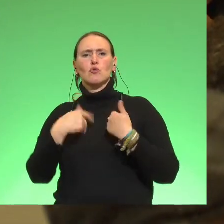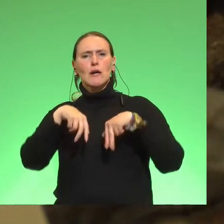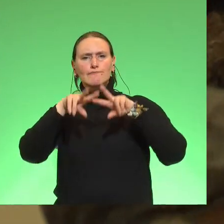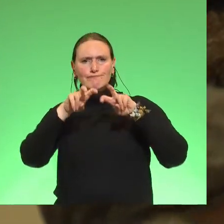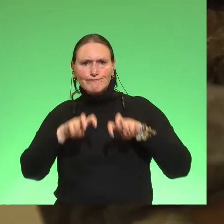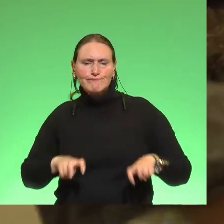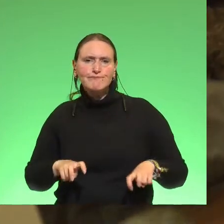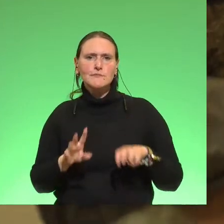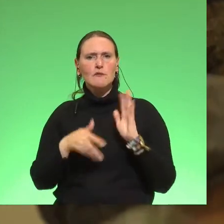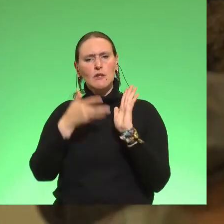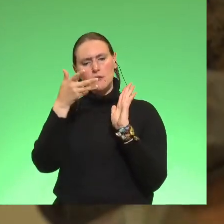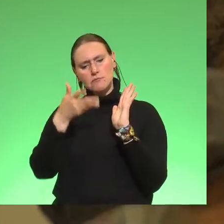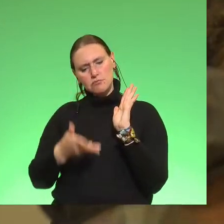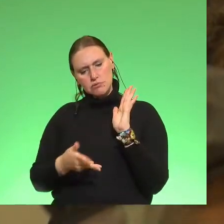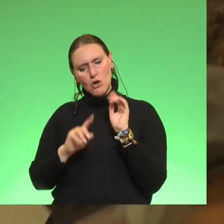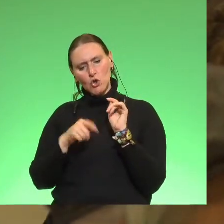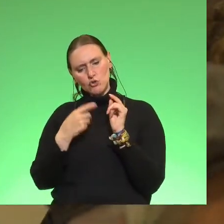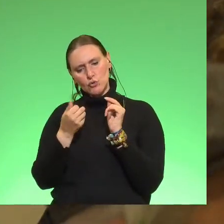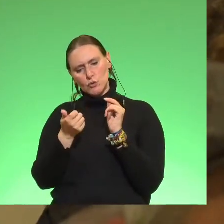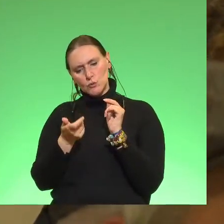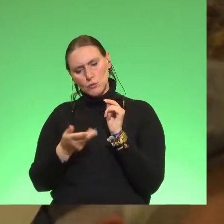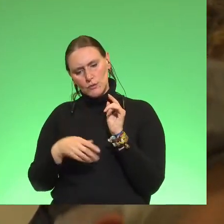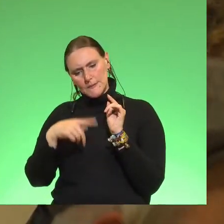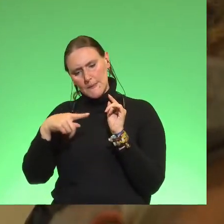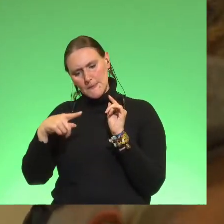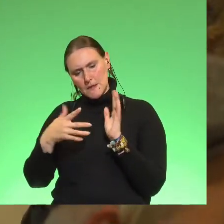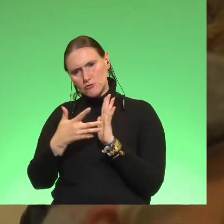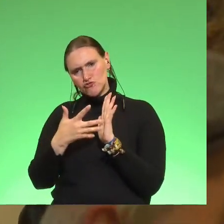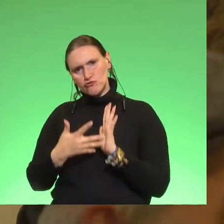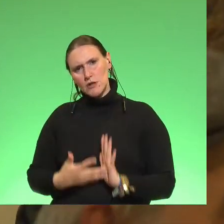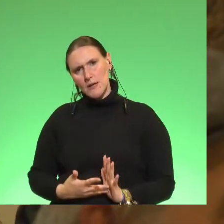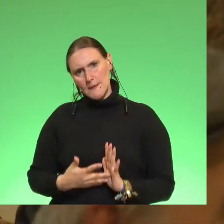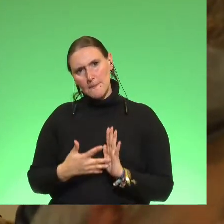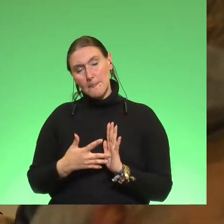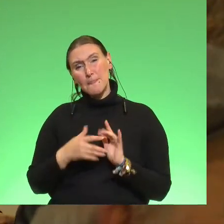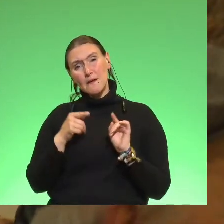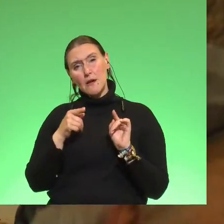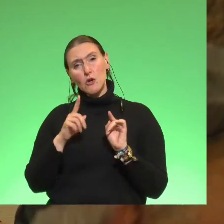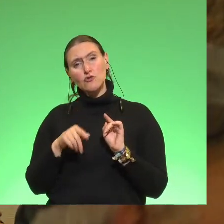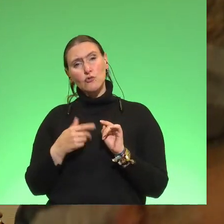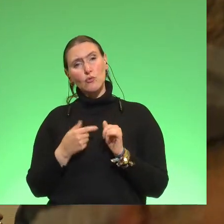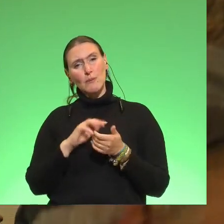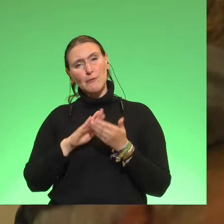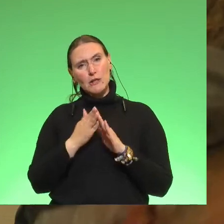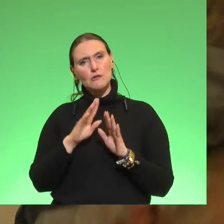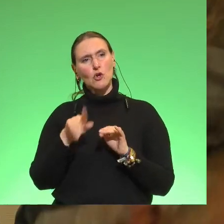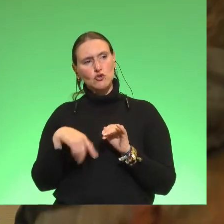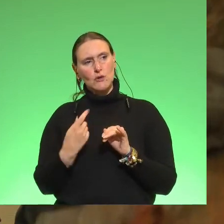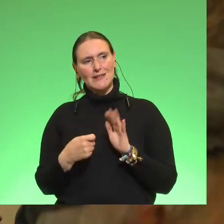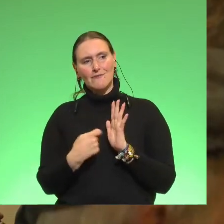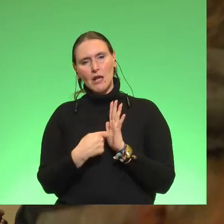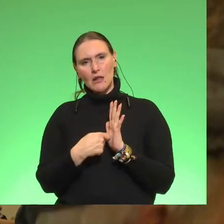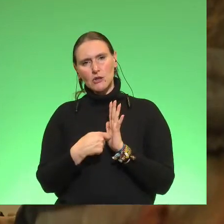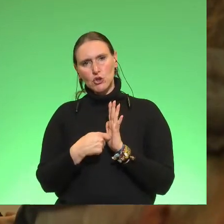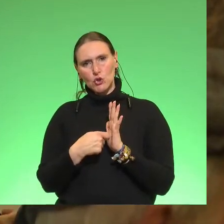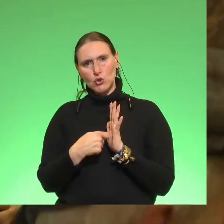because like many of the institution or practices also really based on the values of